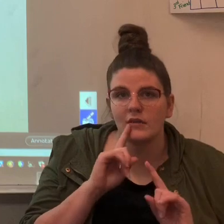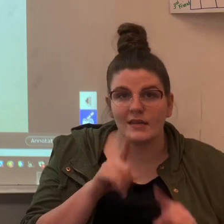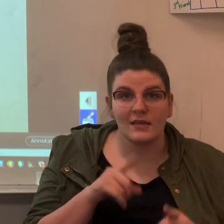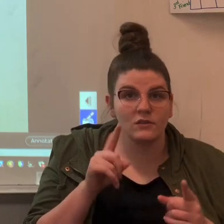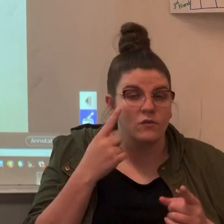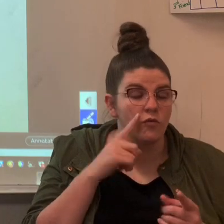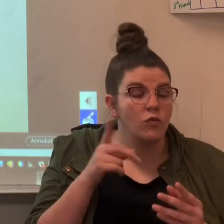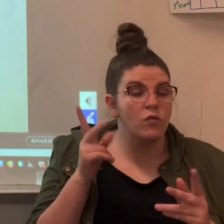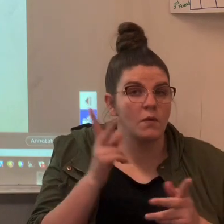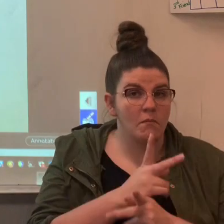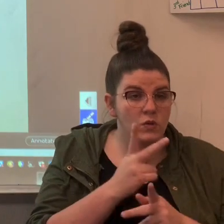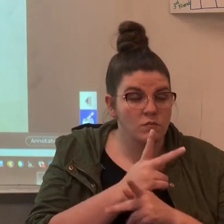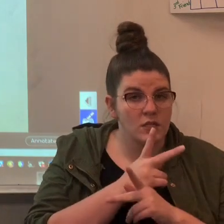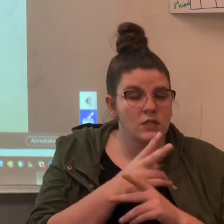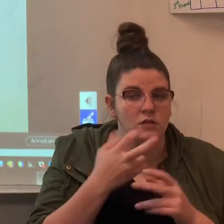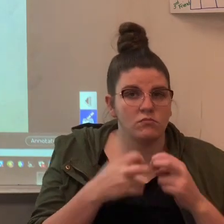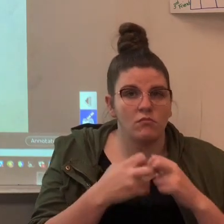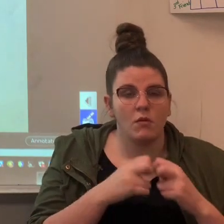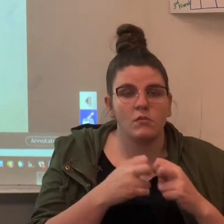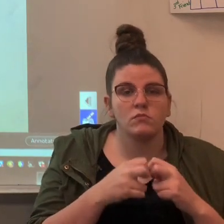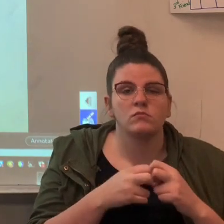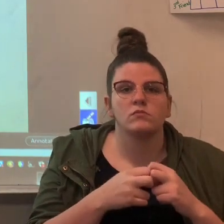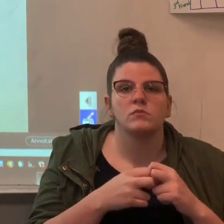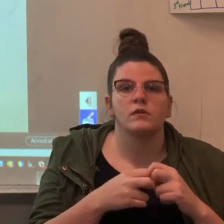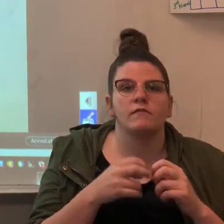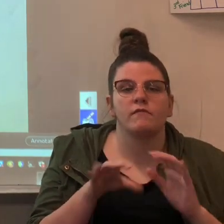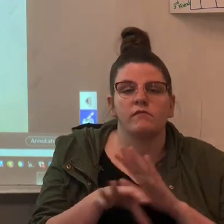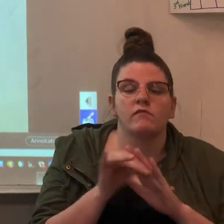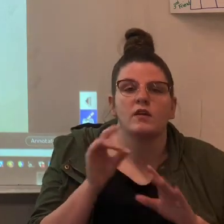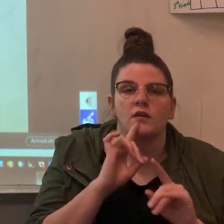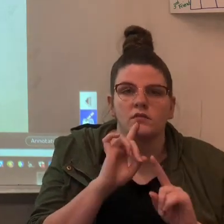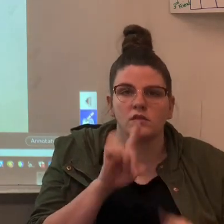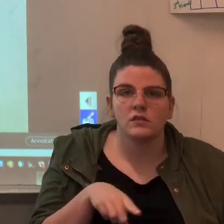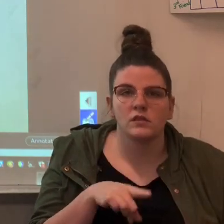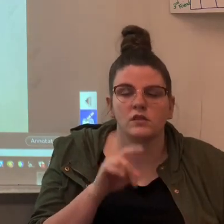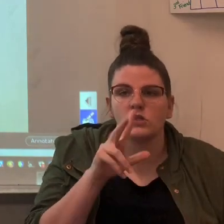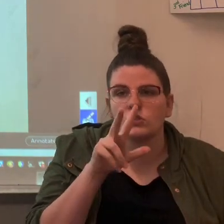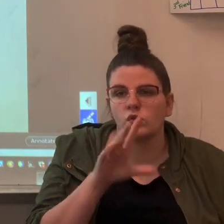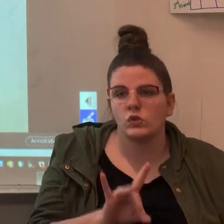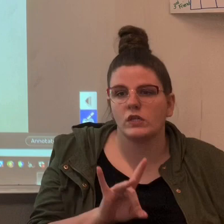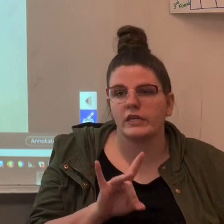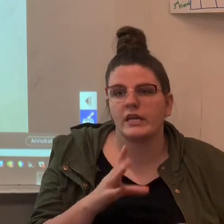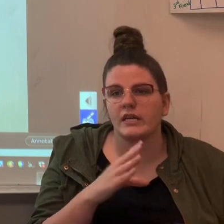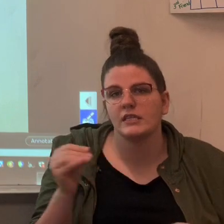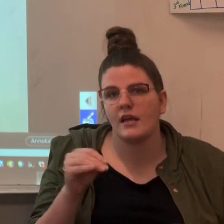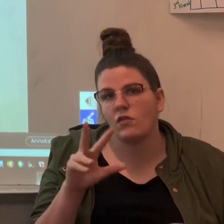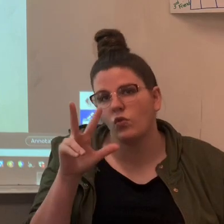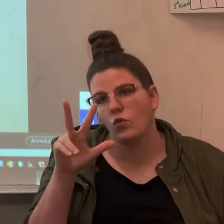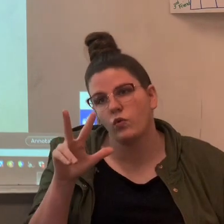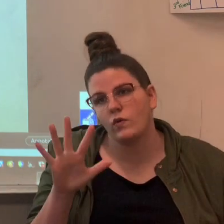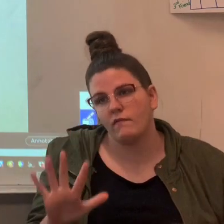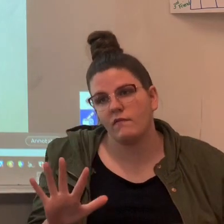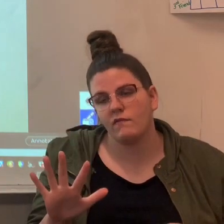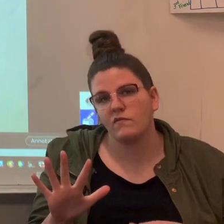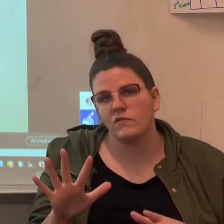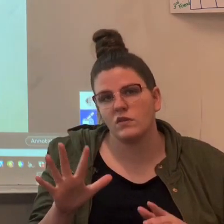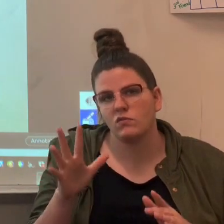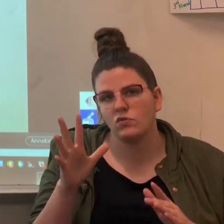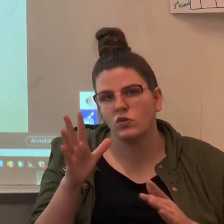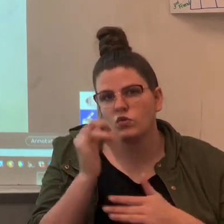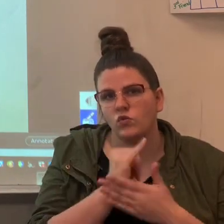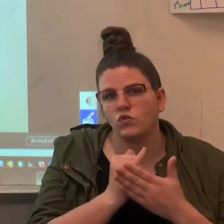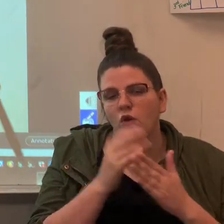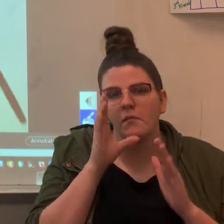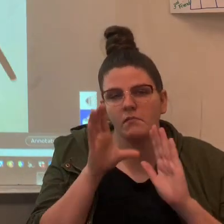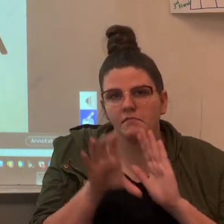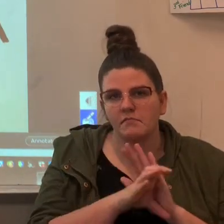to a multiplication problem. So find the product of 3/8 and 3/5 and draw a model and write an equation to explain your answer.